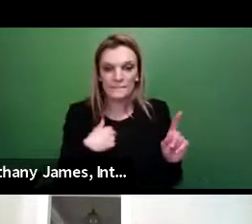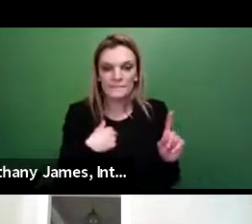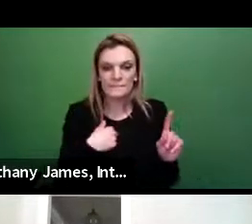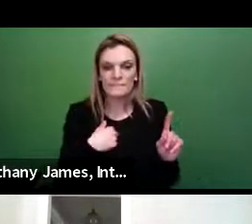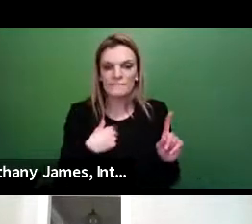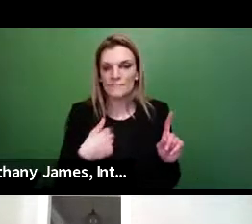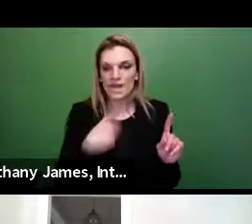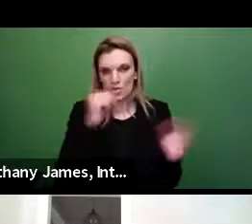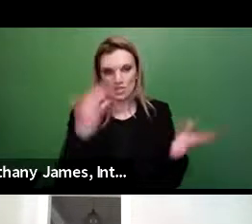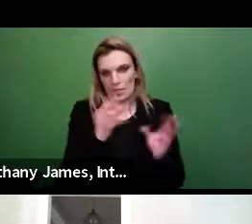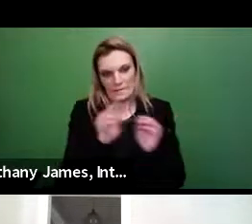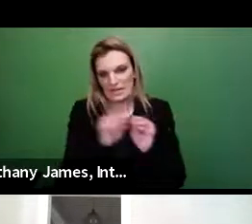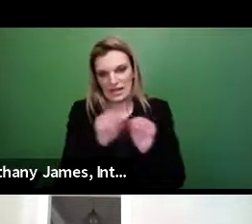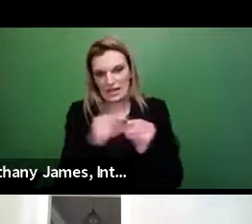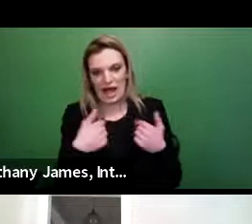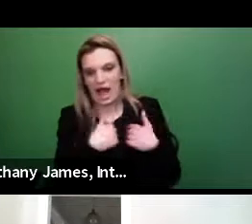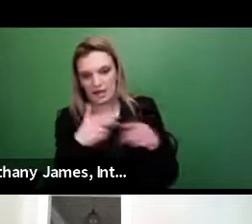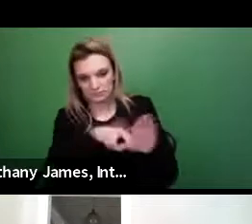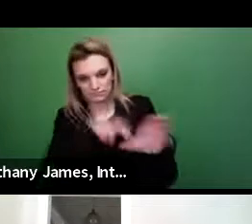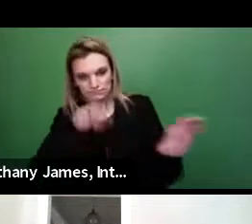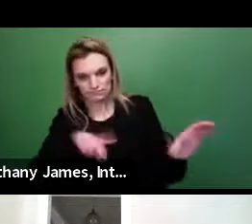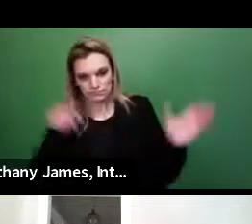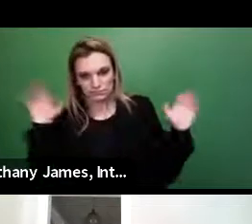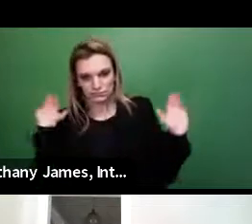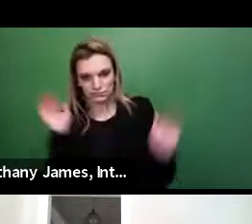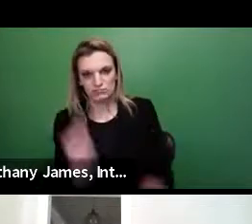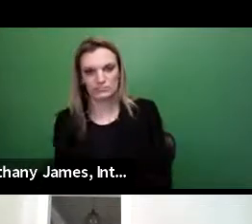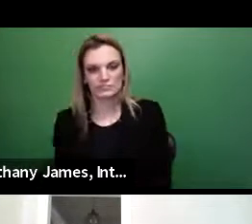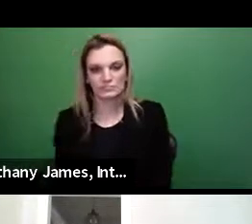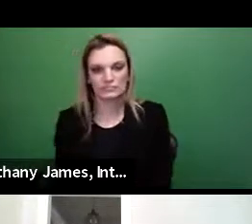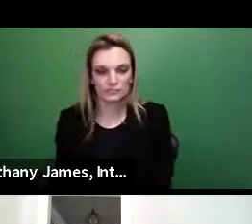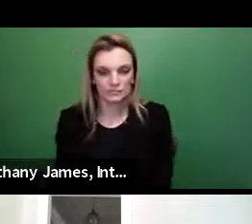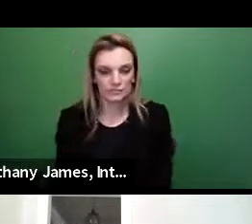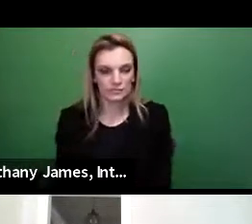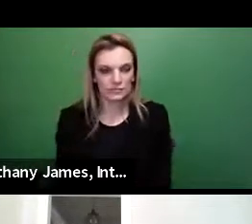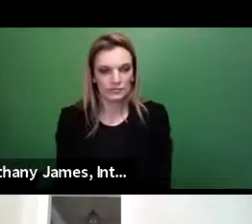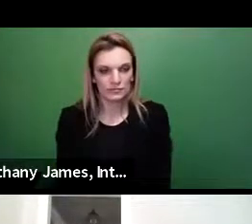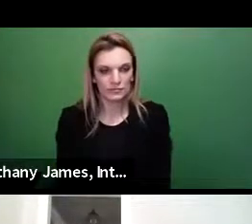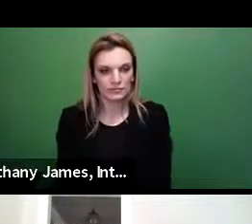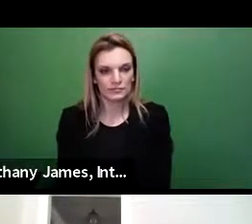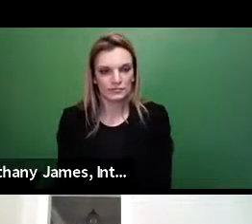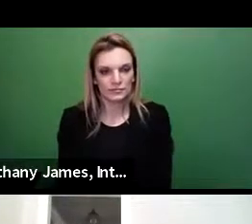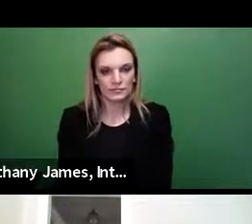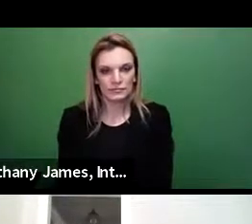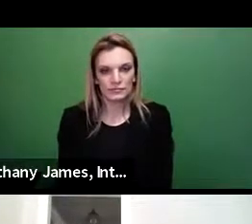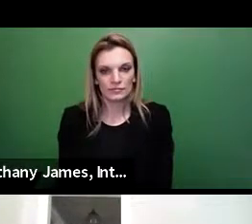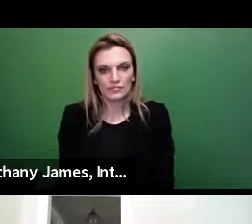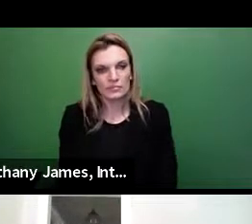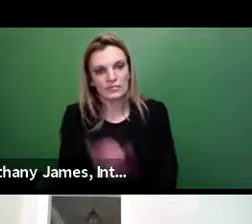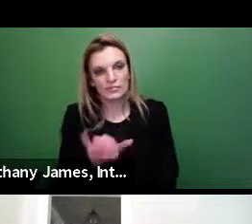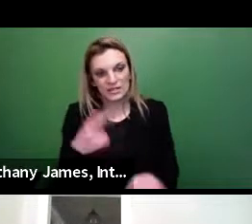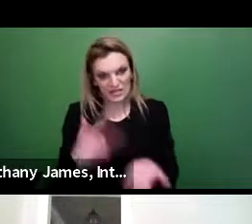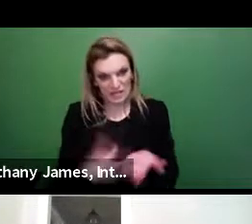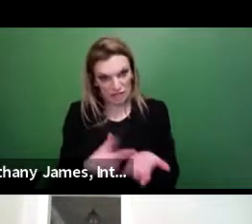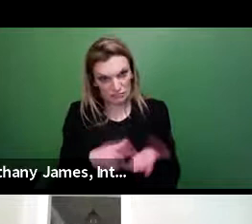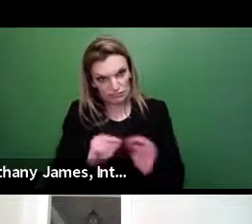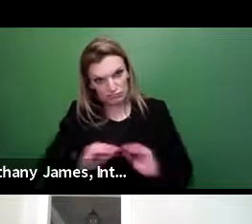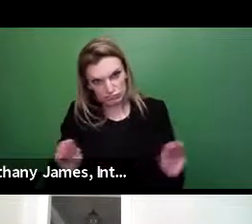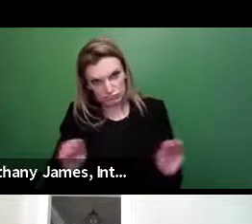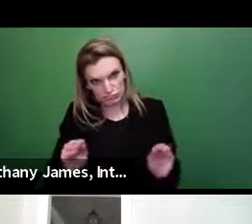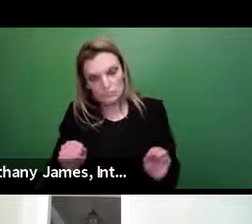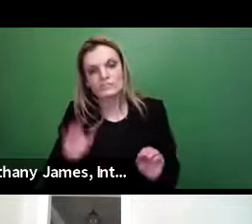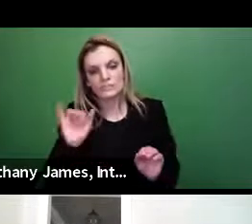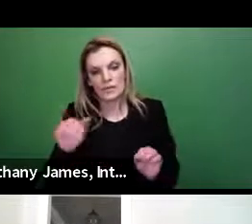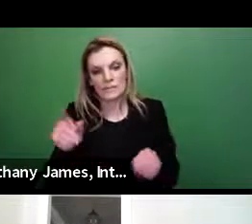wasn't at the November meeting. Okay, thank you. Okay. So seeing no discussion, we have 7